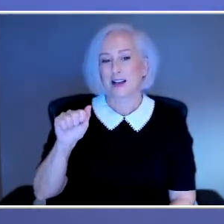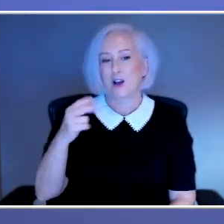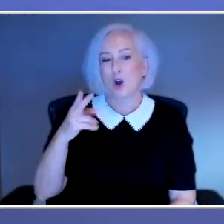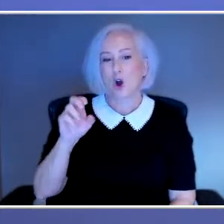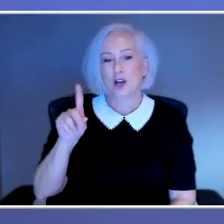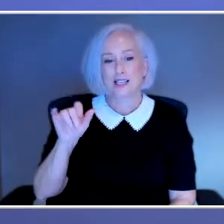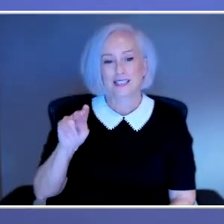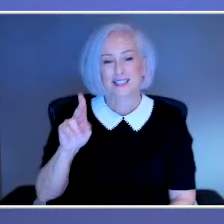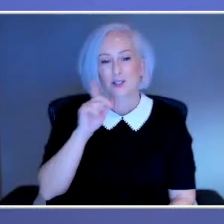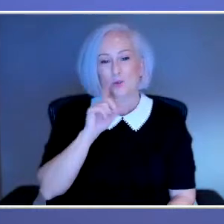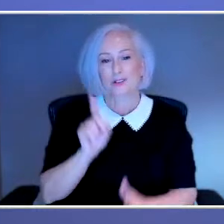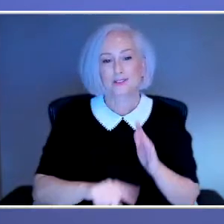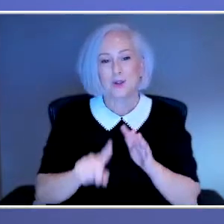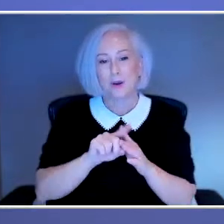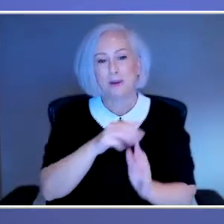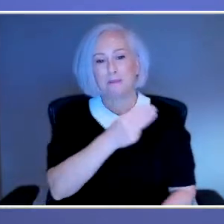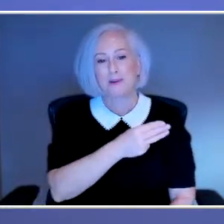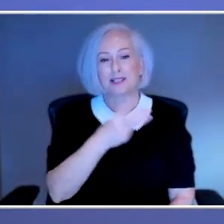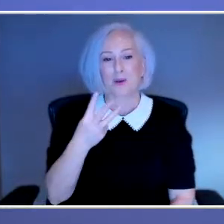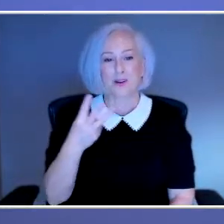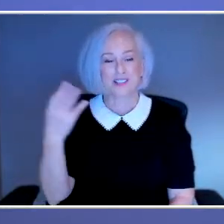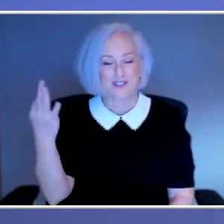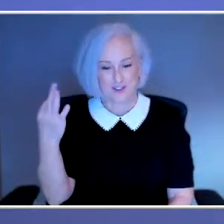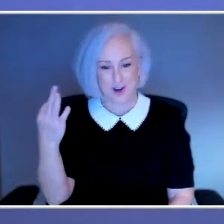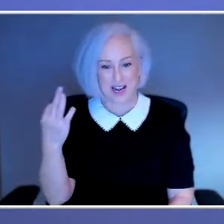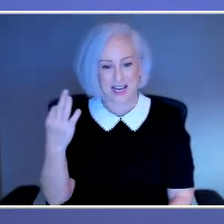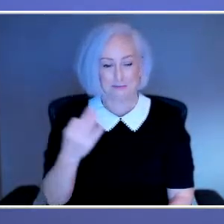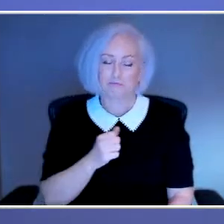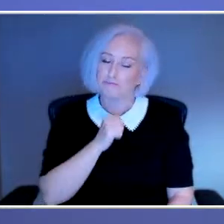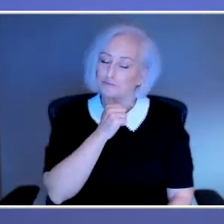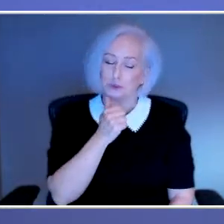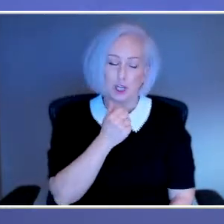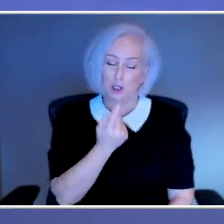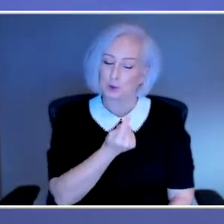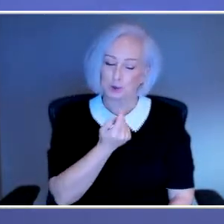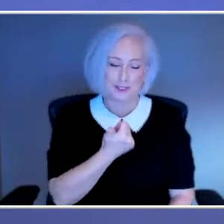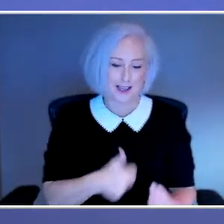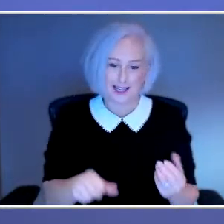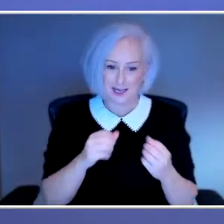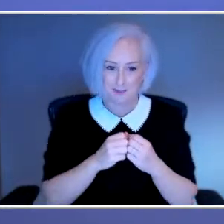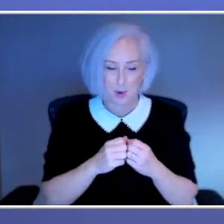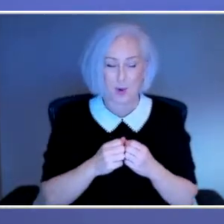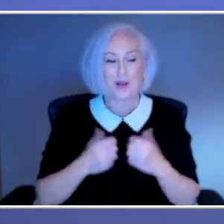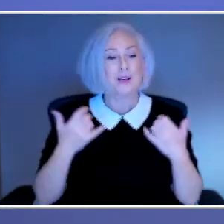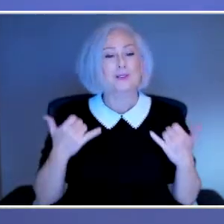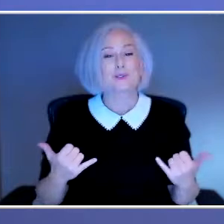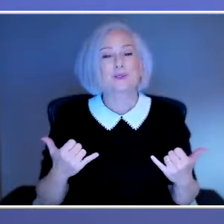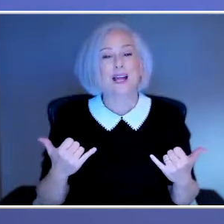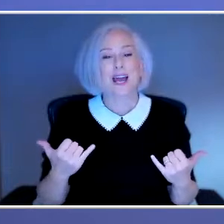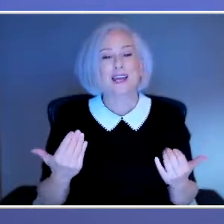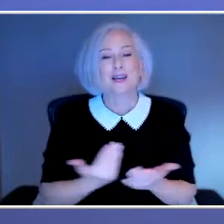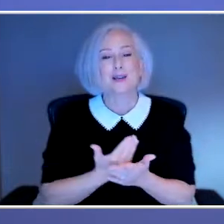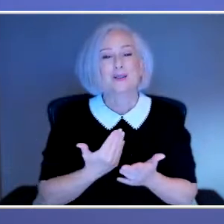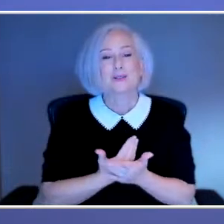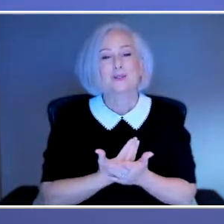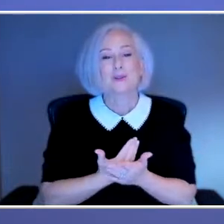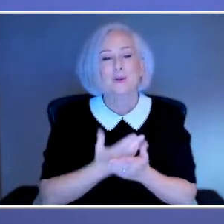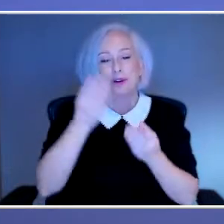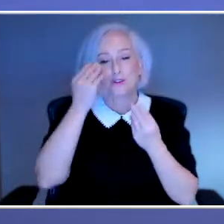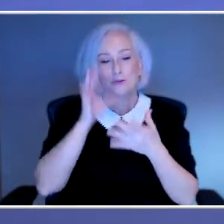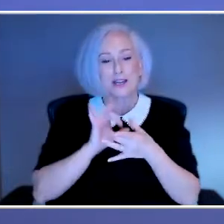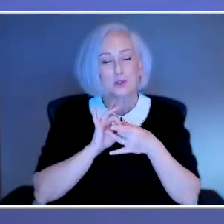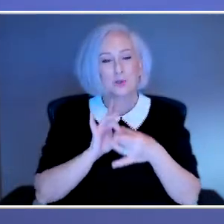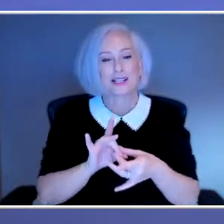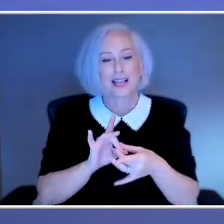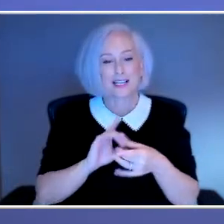Tuesdays, but he will be here 3 days a week. But today, I wanted to give you this update. This week's COVID count is 15 inpatients